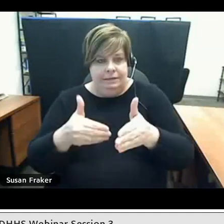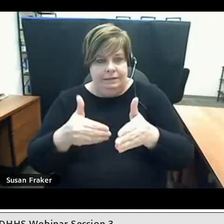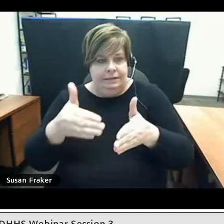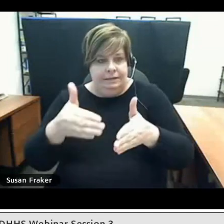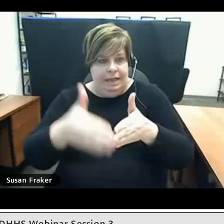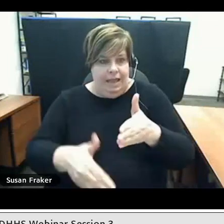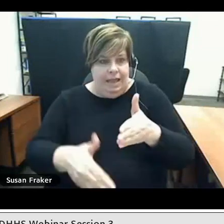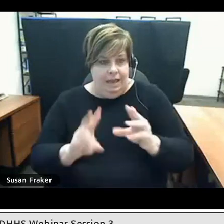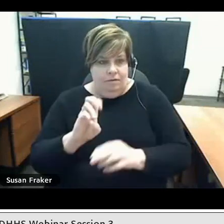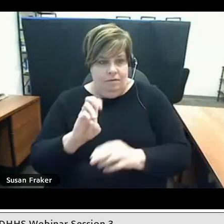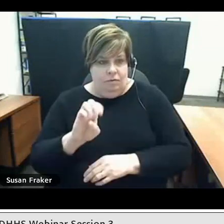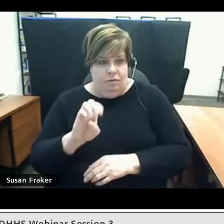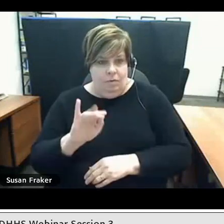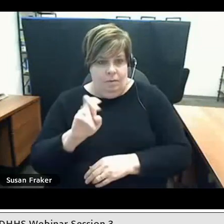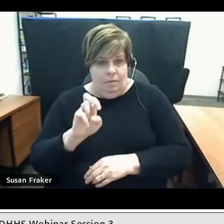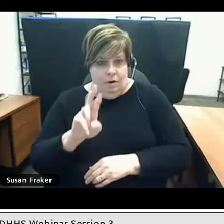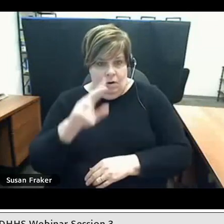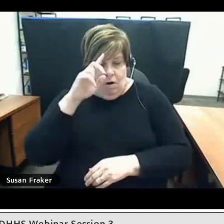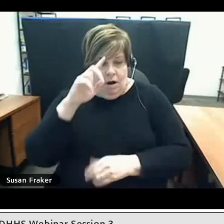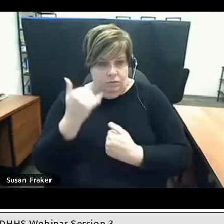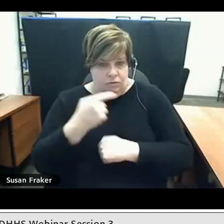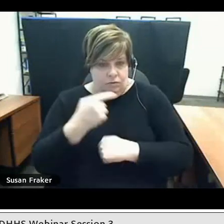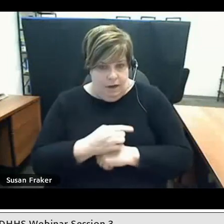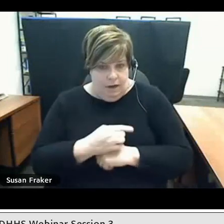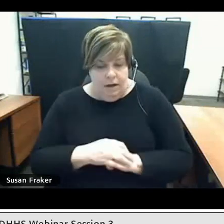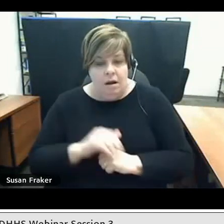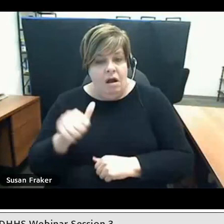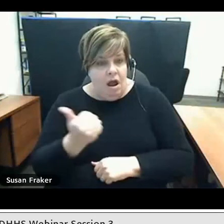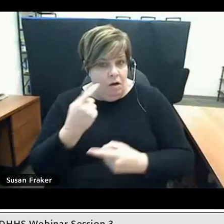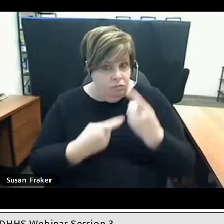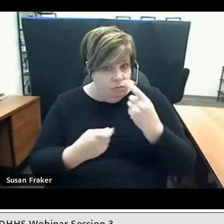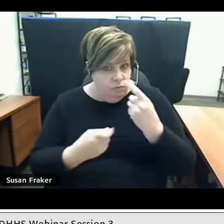webinar today. Are there any other questions that you have?